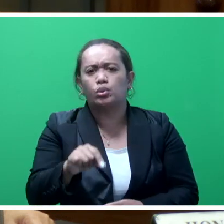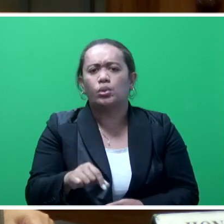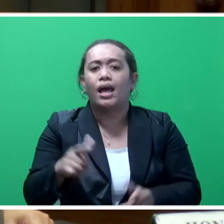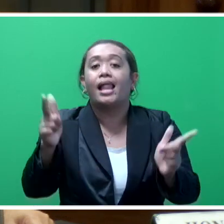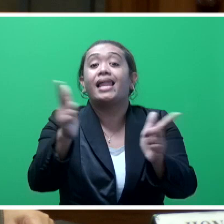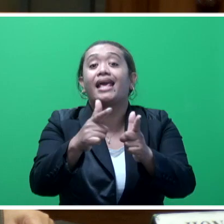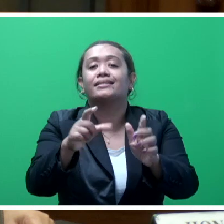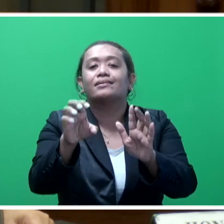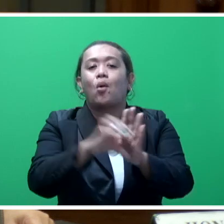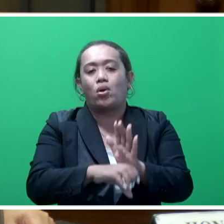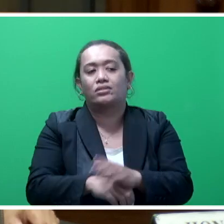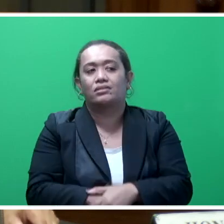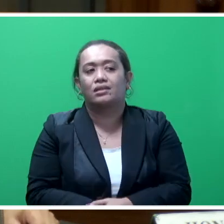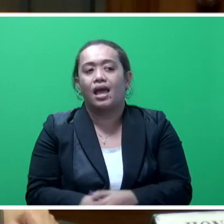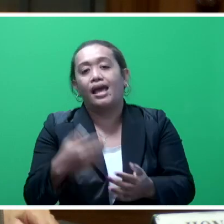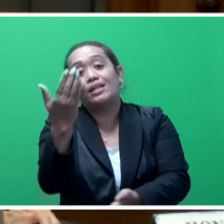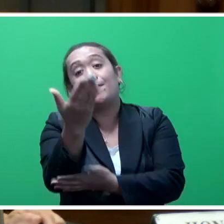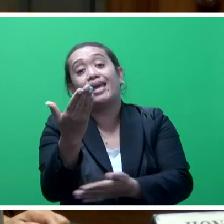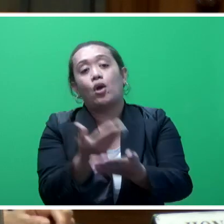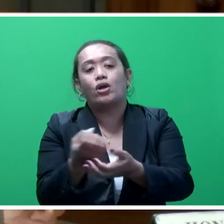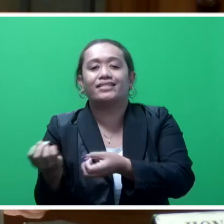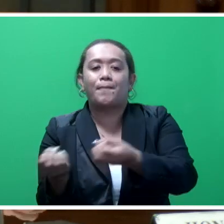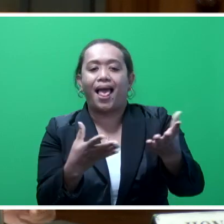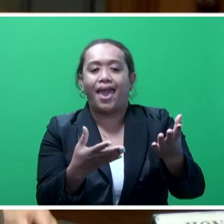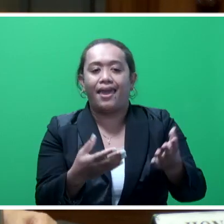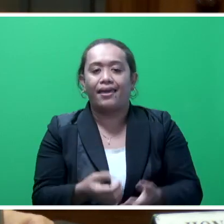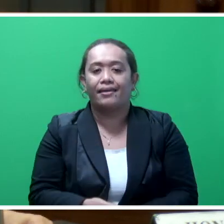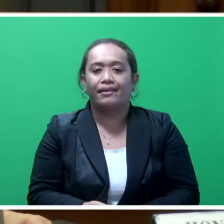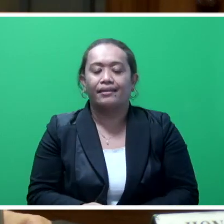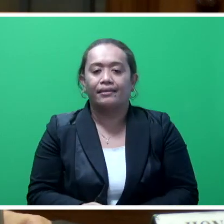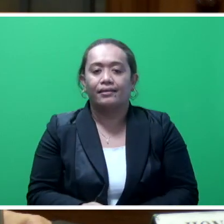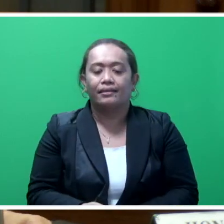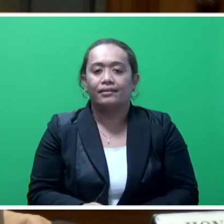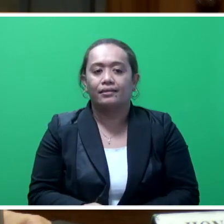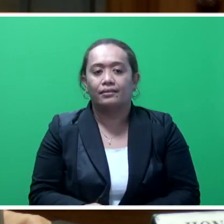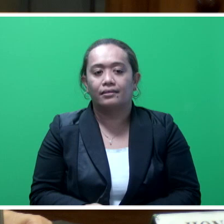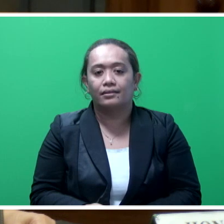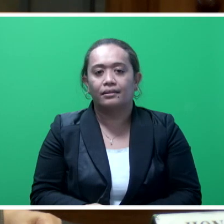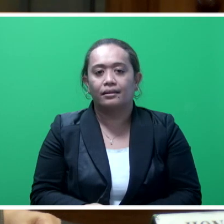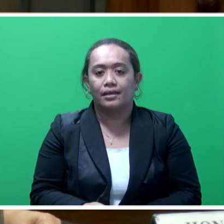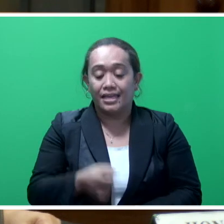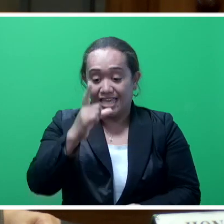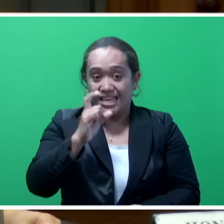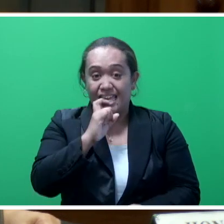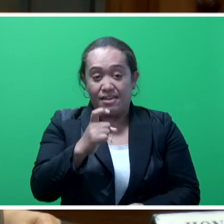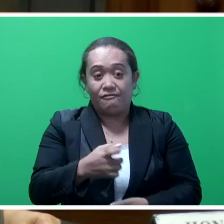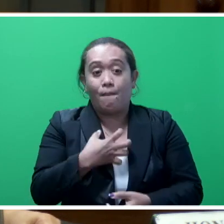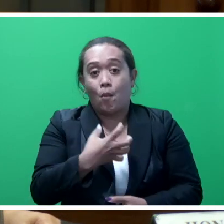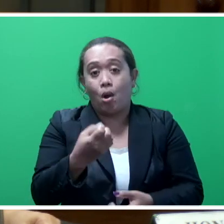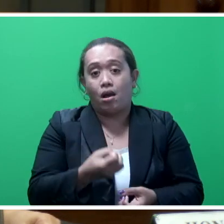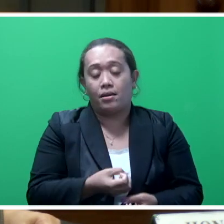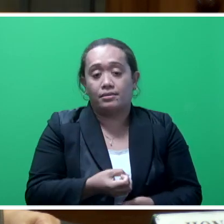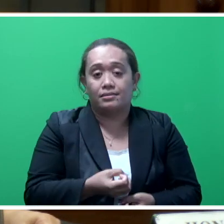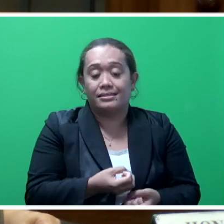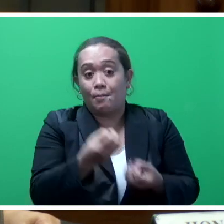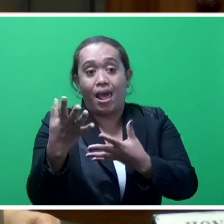or substantially lower than that, depends on supply. If you are able to get a large supply in the market, then